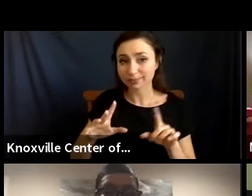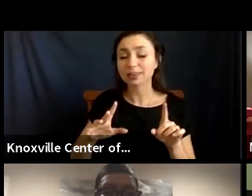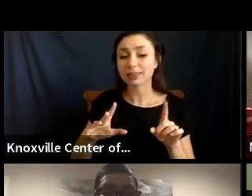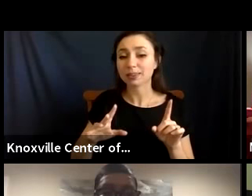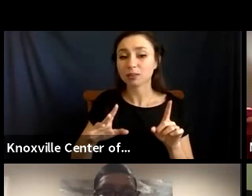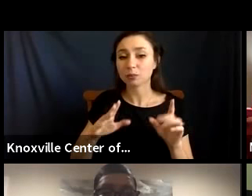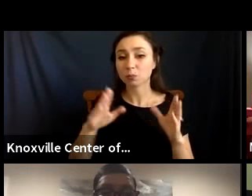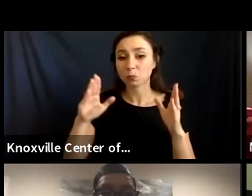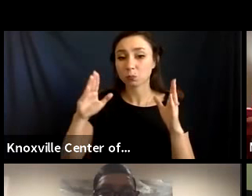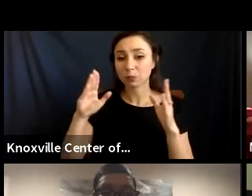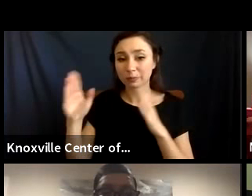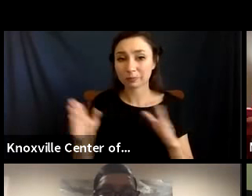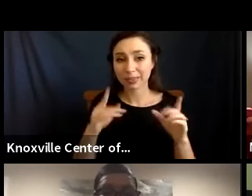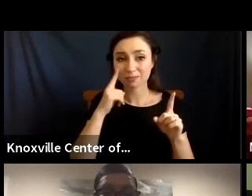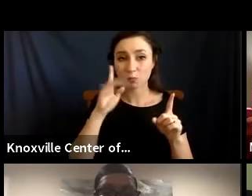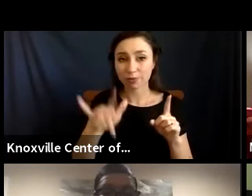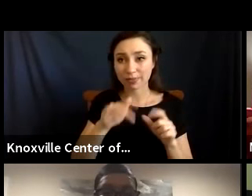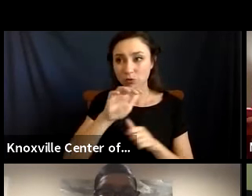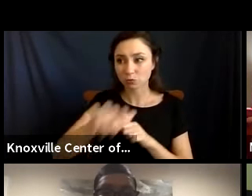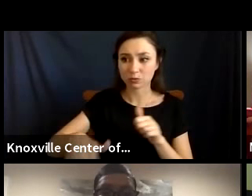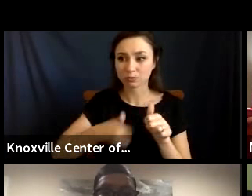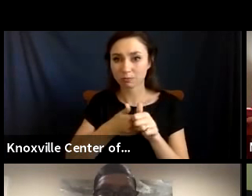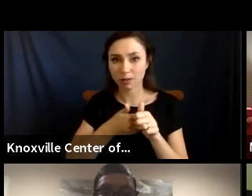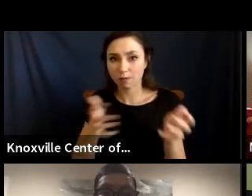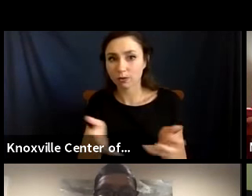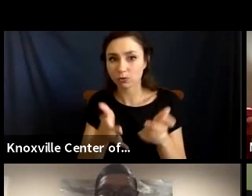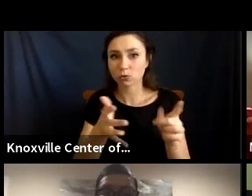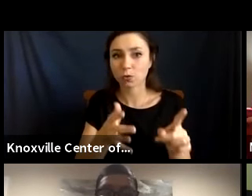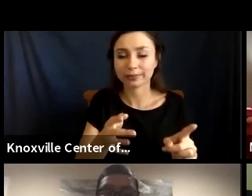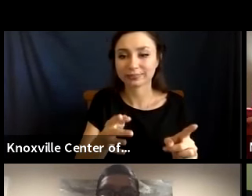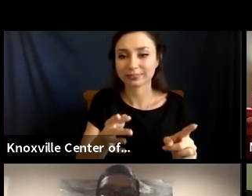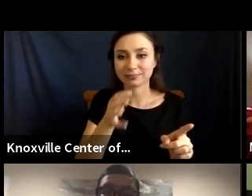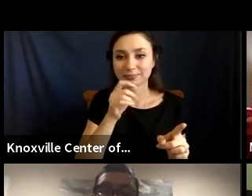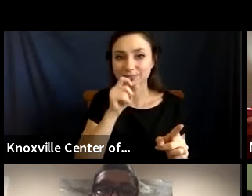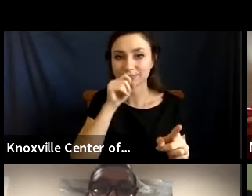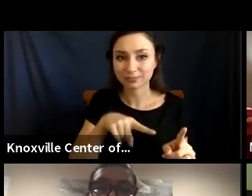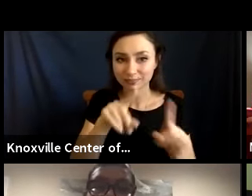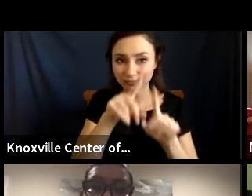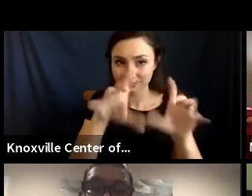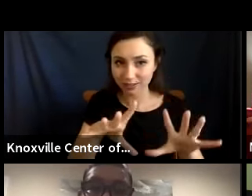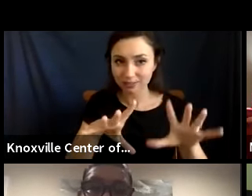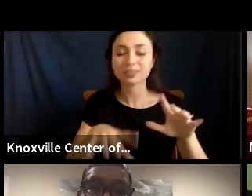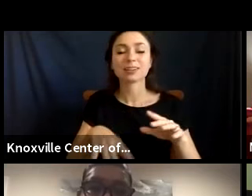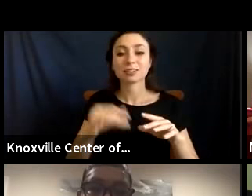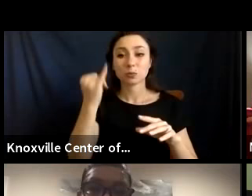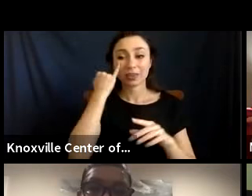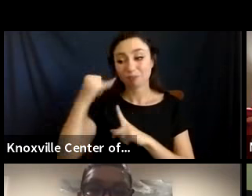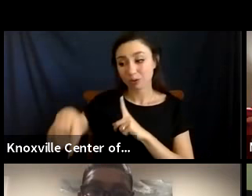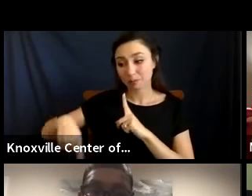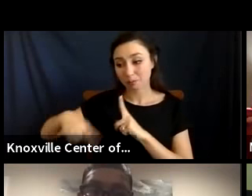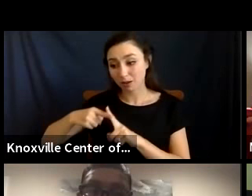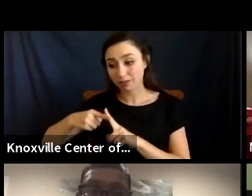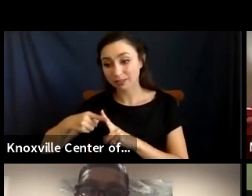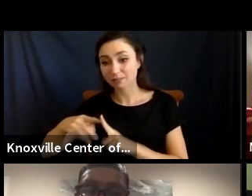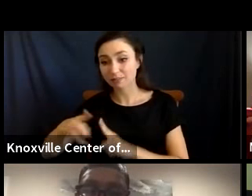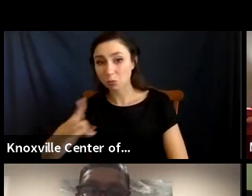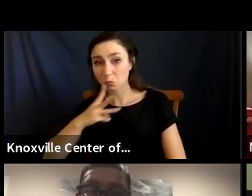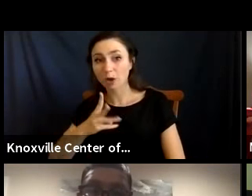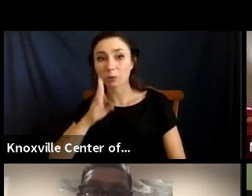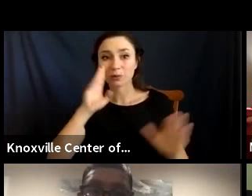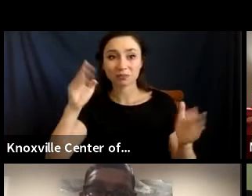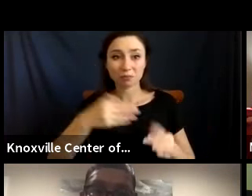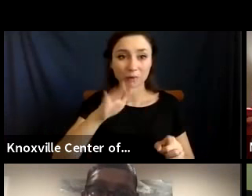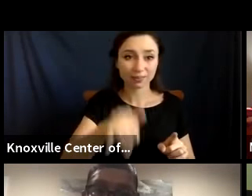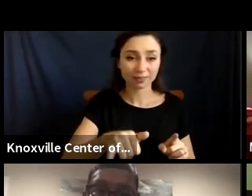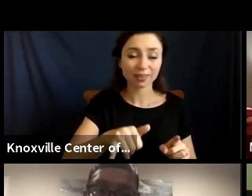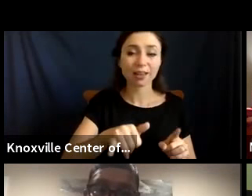drive our saliva testing. So if a facility tested positive on wastewater, then that's where we would focus our pooled saliva testing,